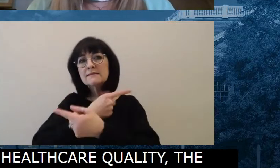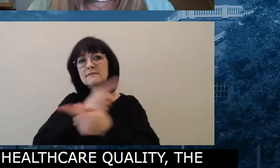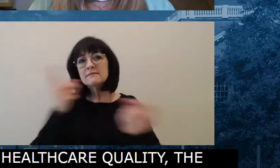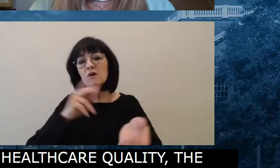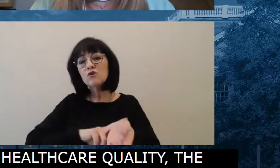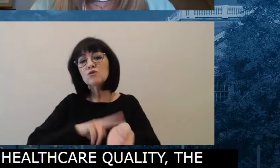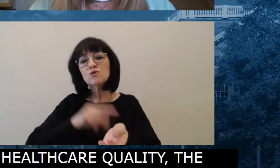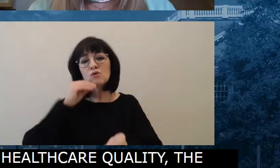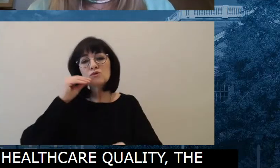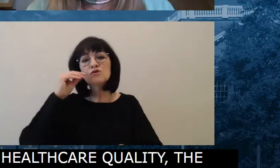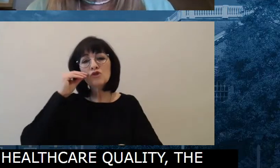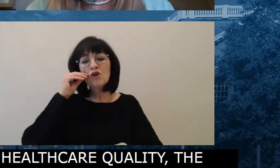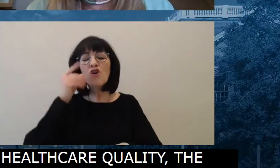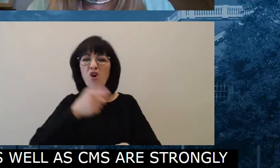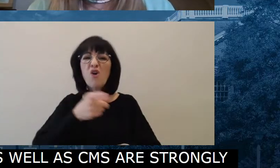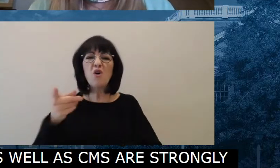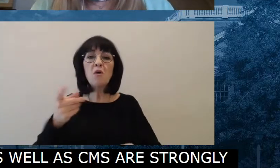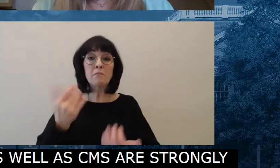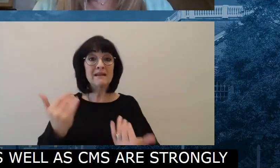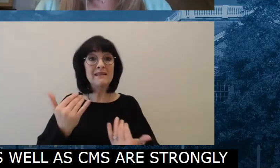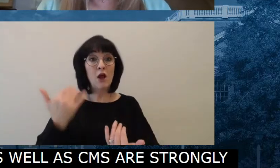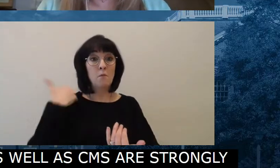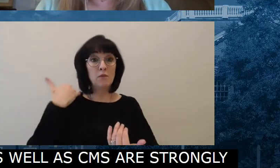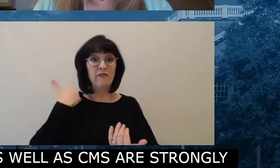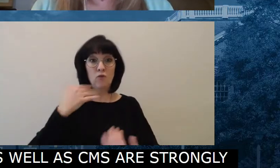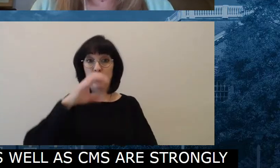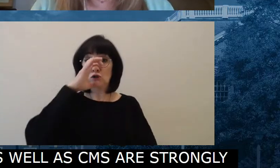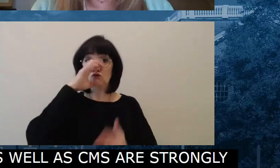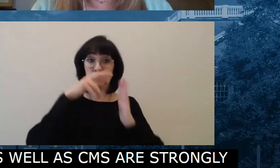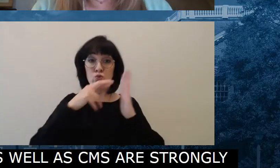of those visitation restrictions.